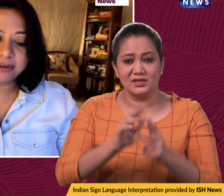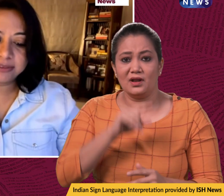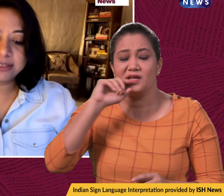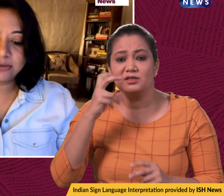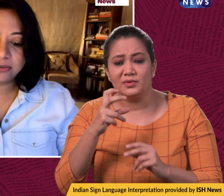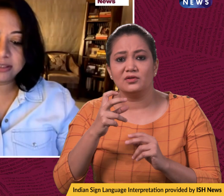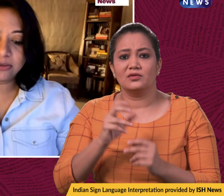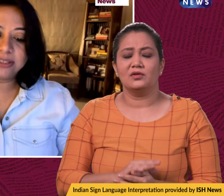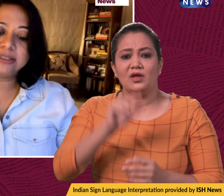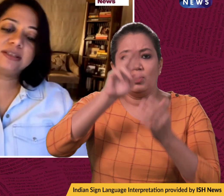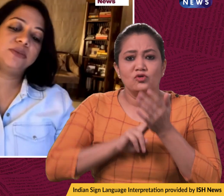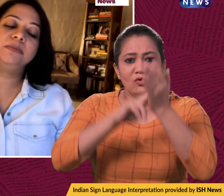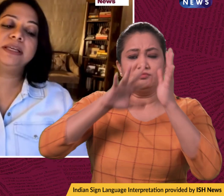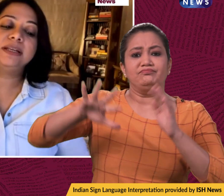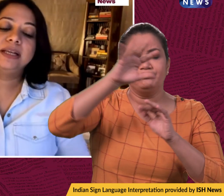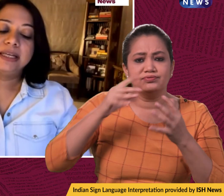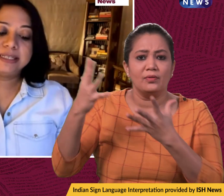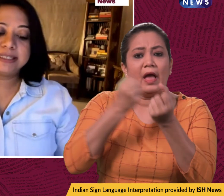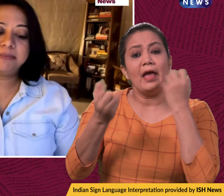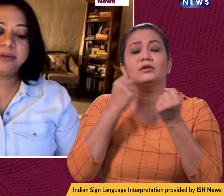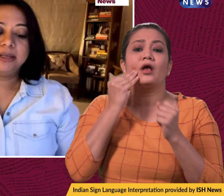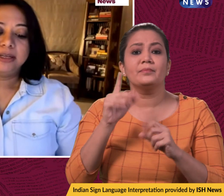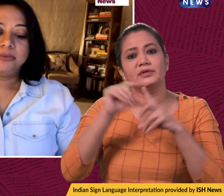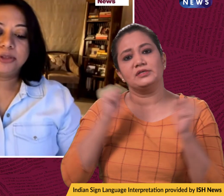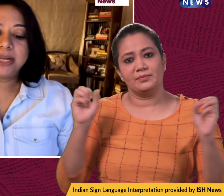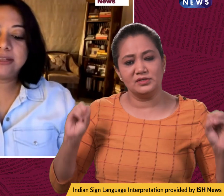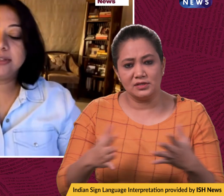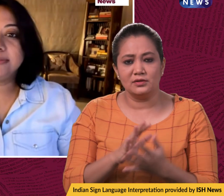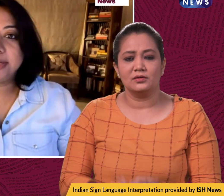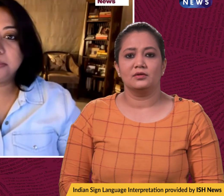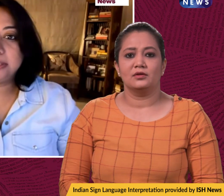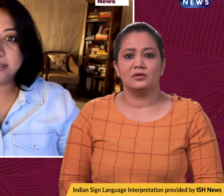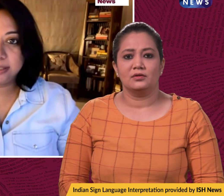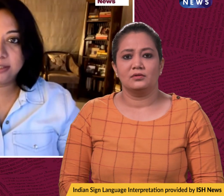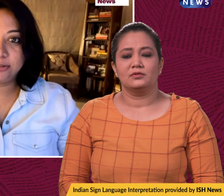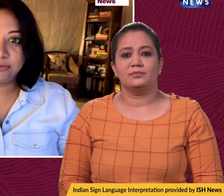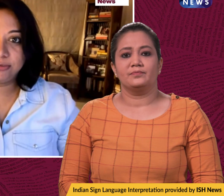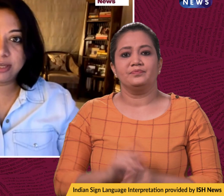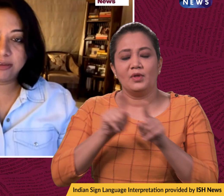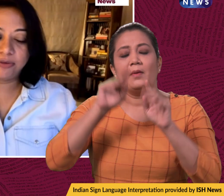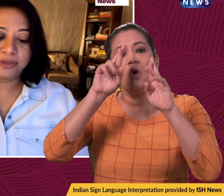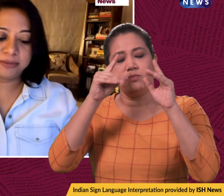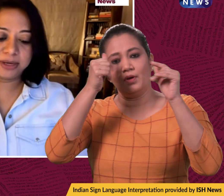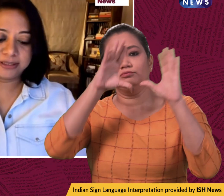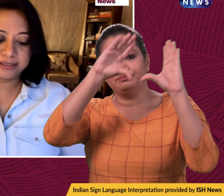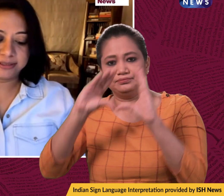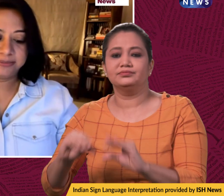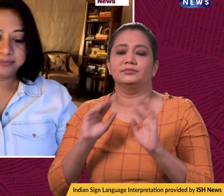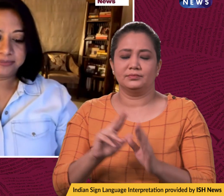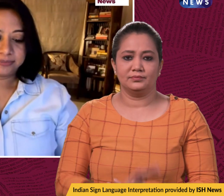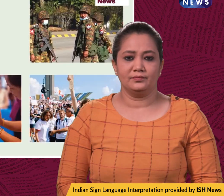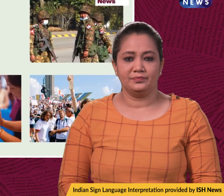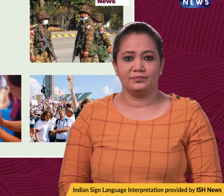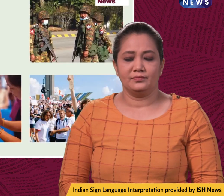tomato arrivals in North and North Indian states will begin in December, which will add to the availability and lead to a fall in crisis.